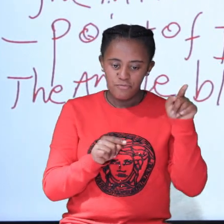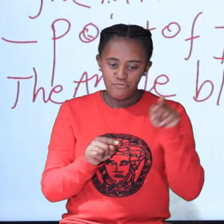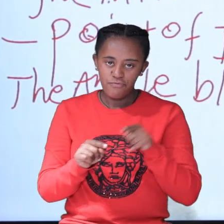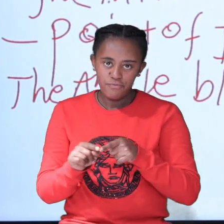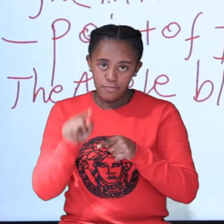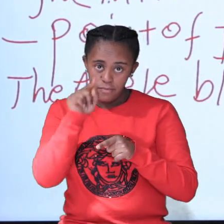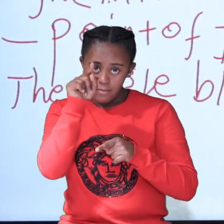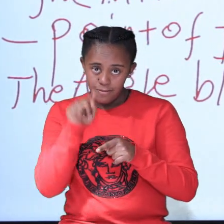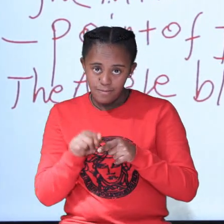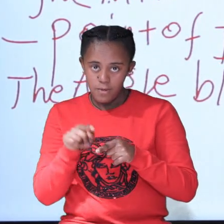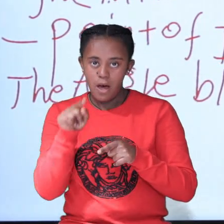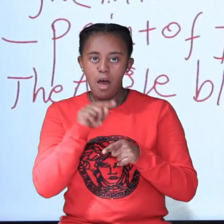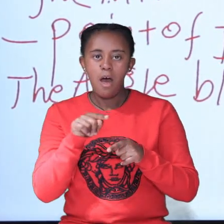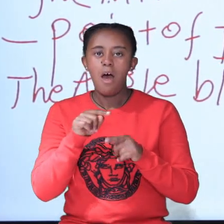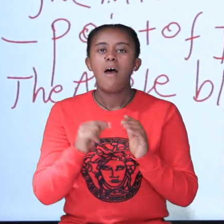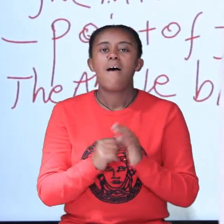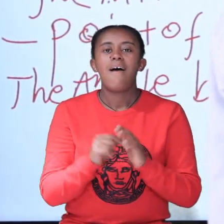of incidence.